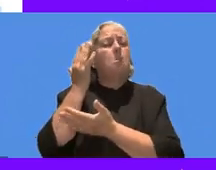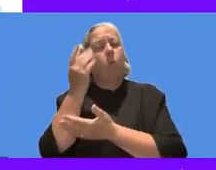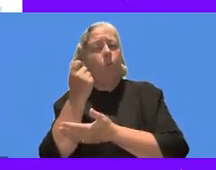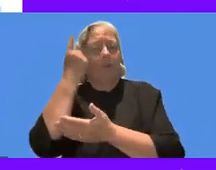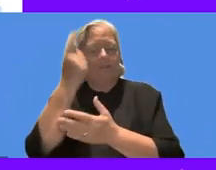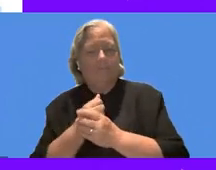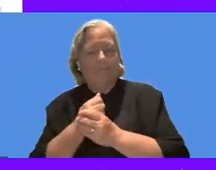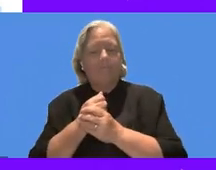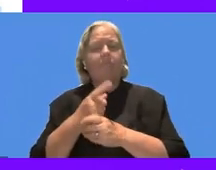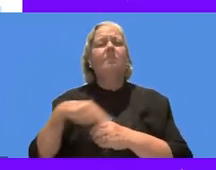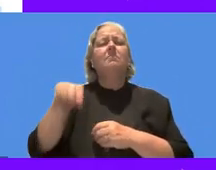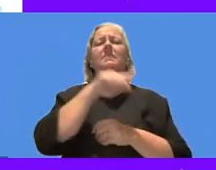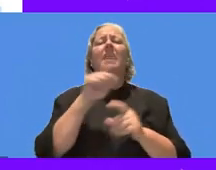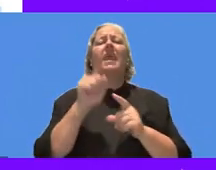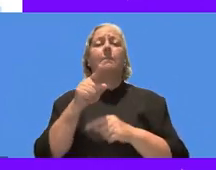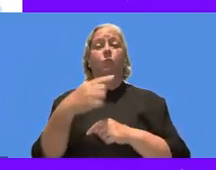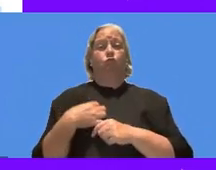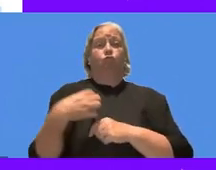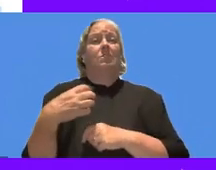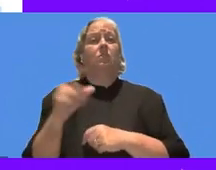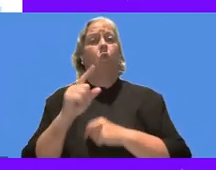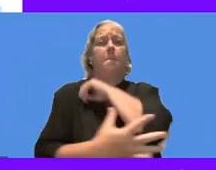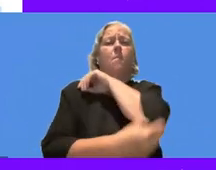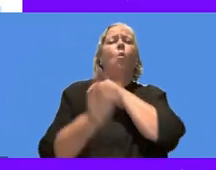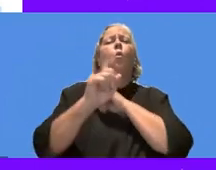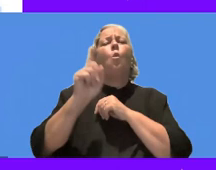is estimated that